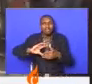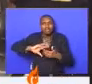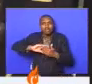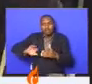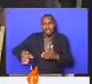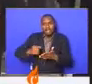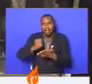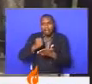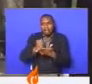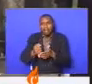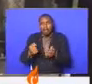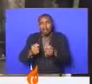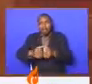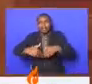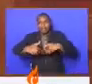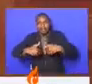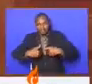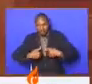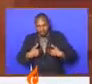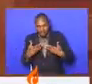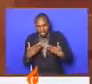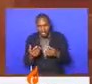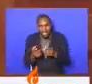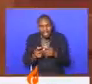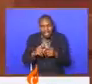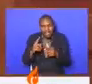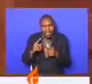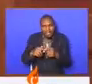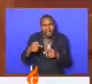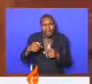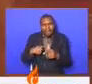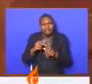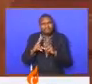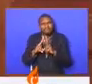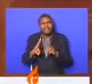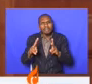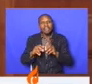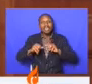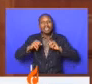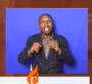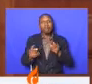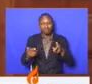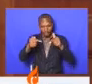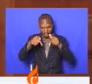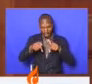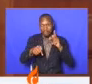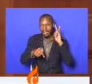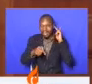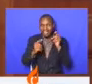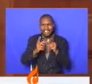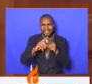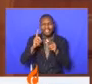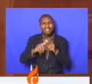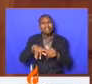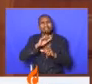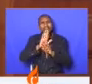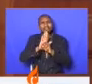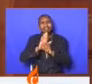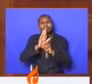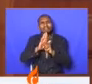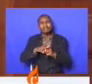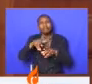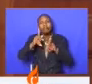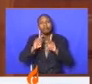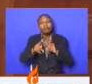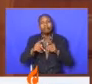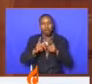kuchia saba antopeke kwa liyege ke. We are very excited to come to Kisii because there is so much opportunity. We